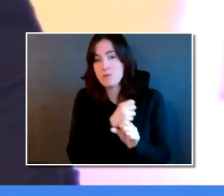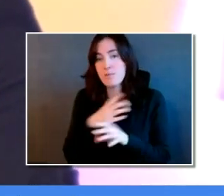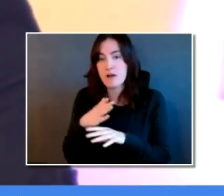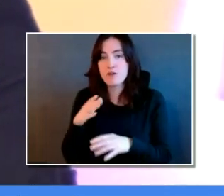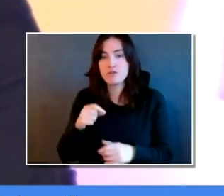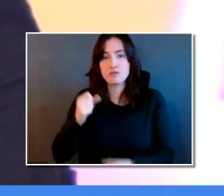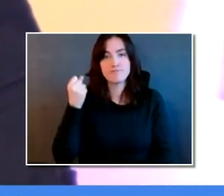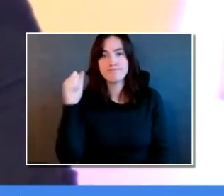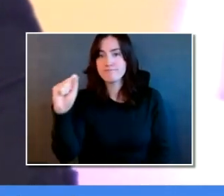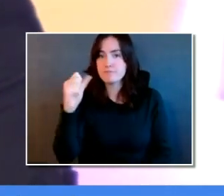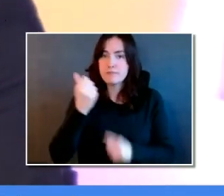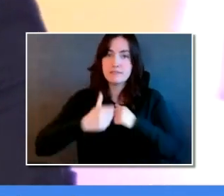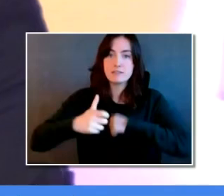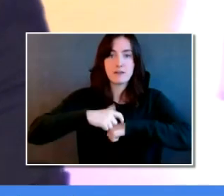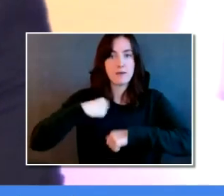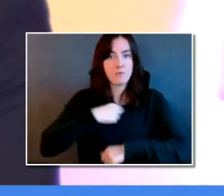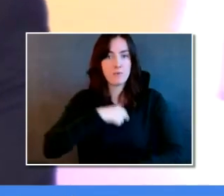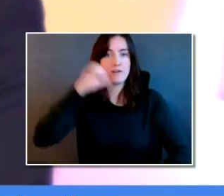it.